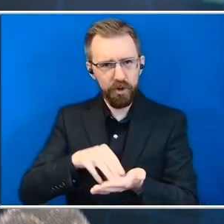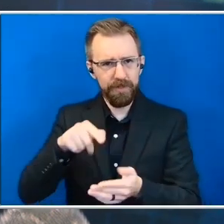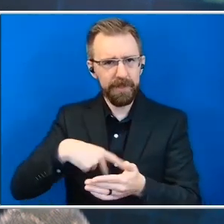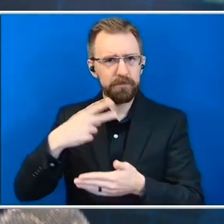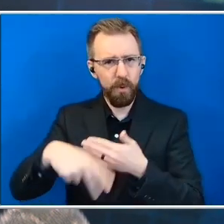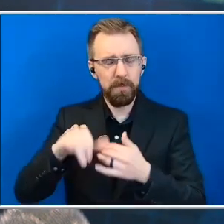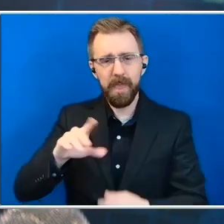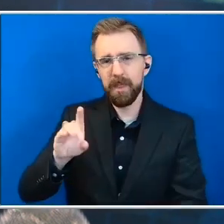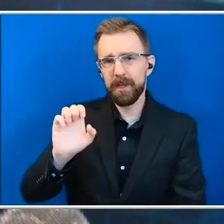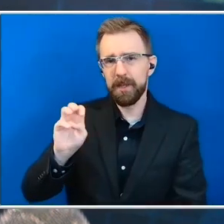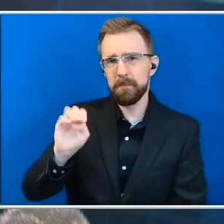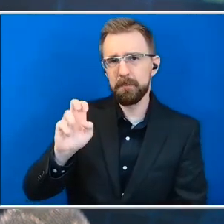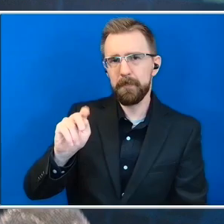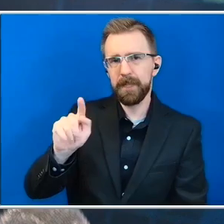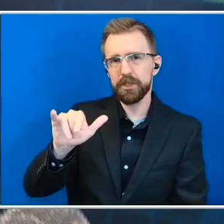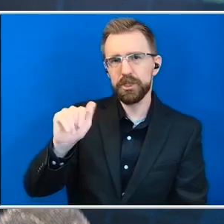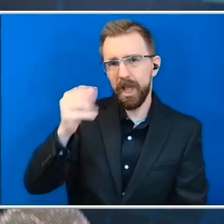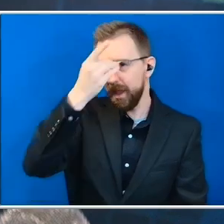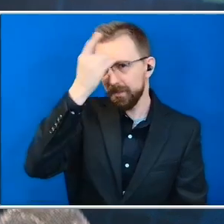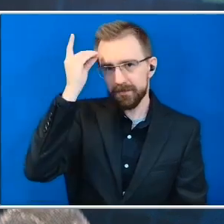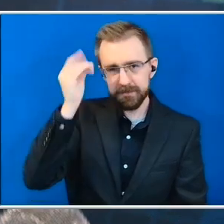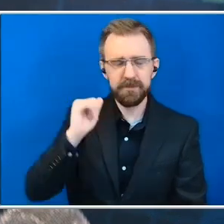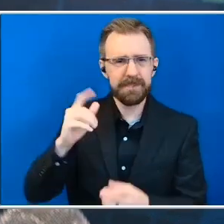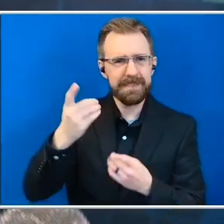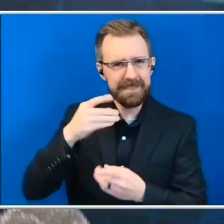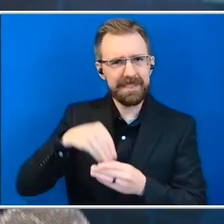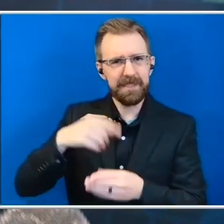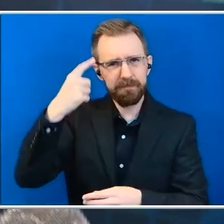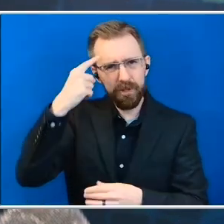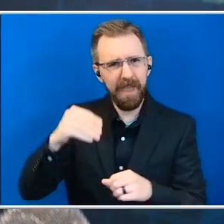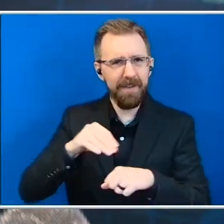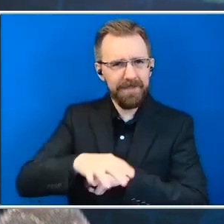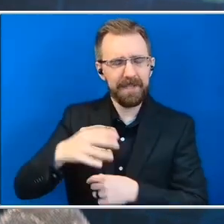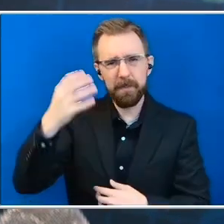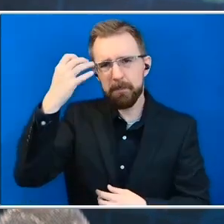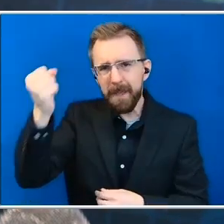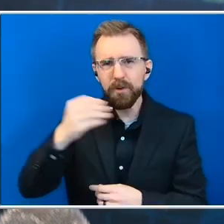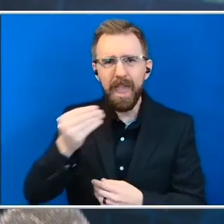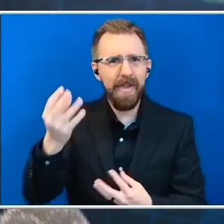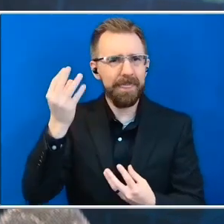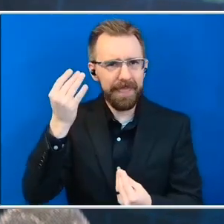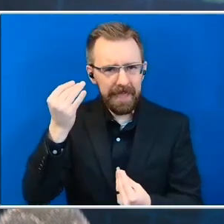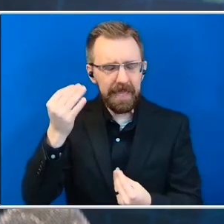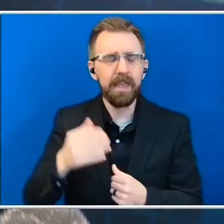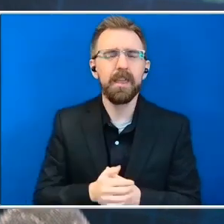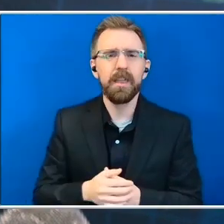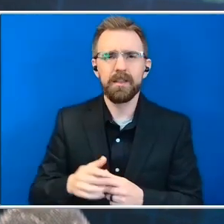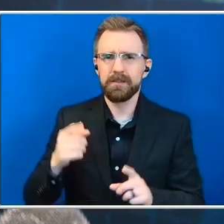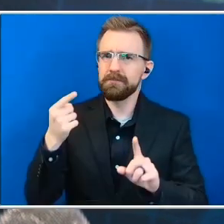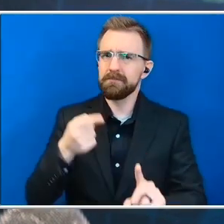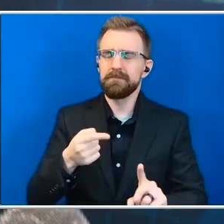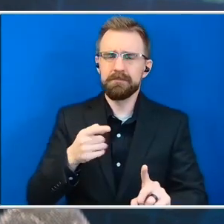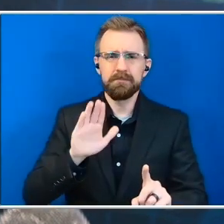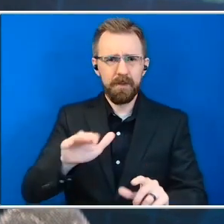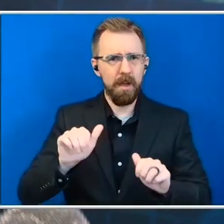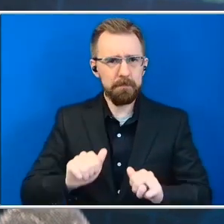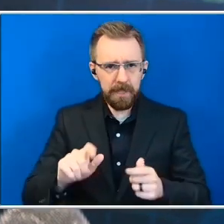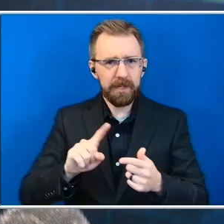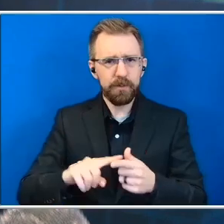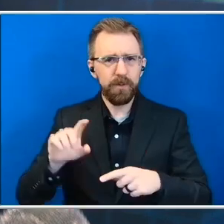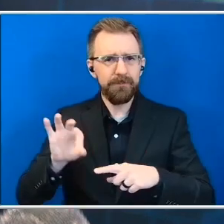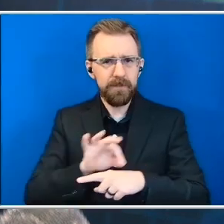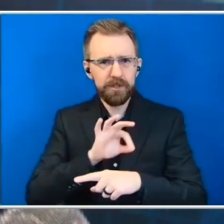a disease of the brain that affects memory and thinking, and ultimately your ability to function